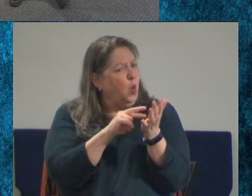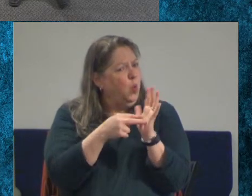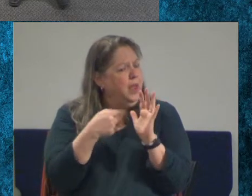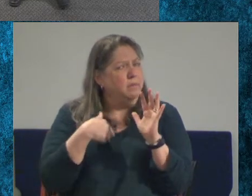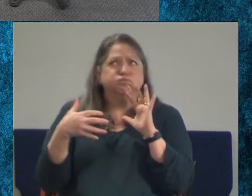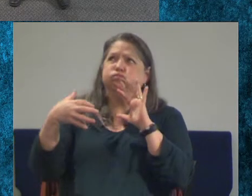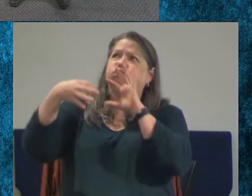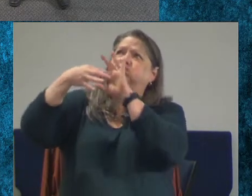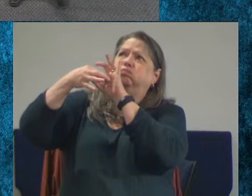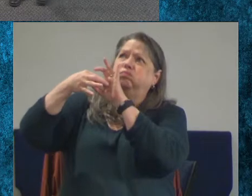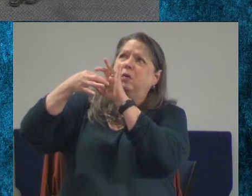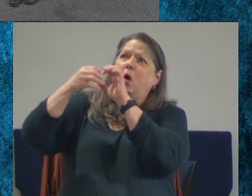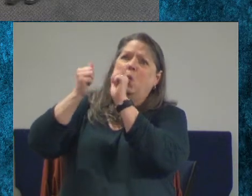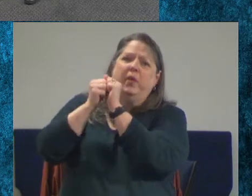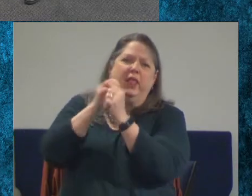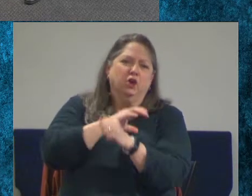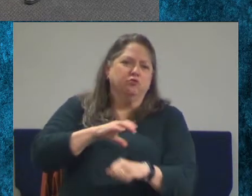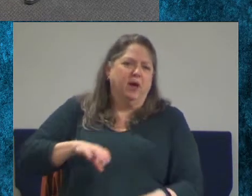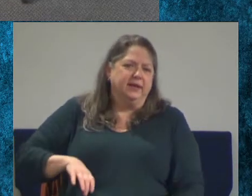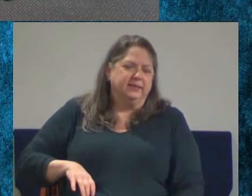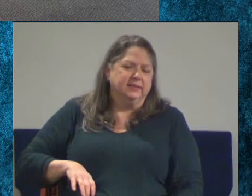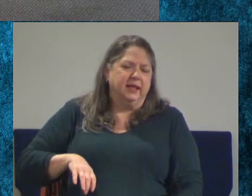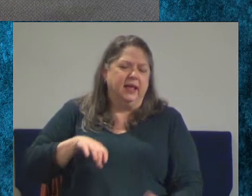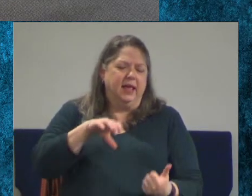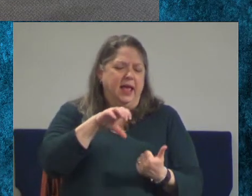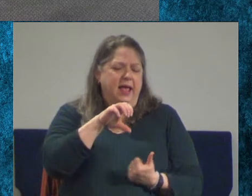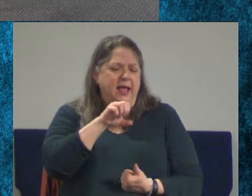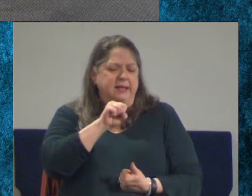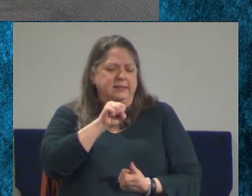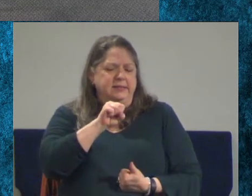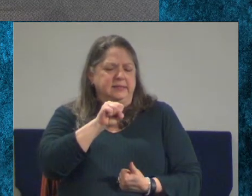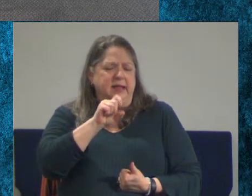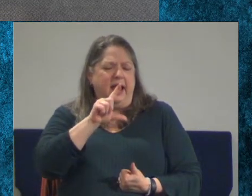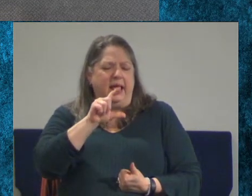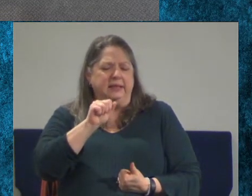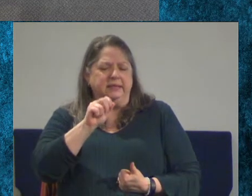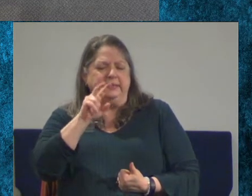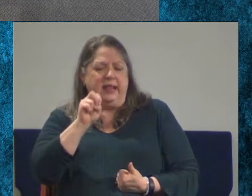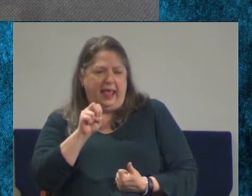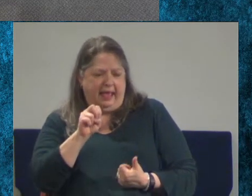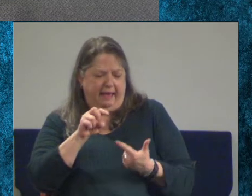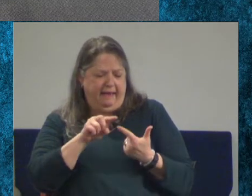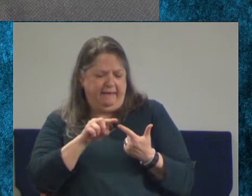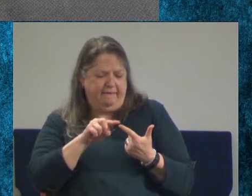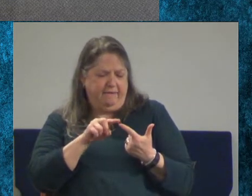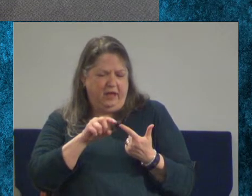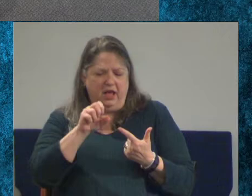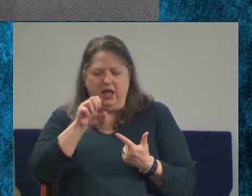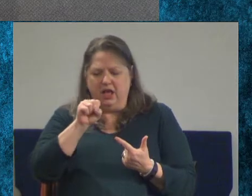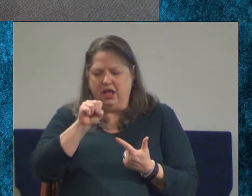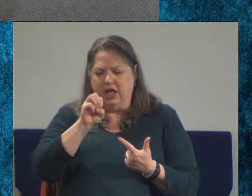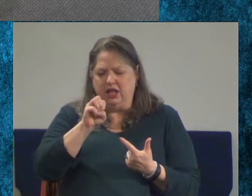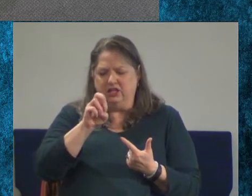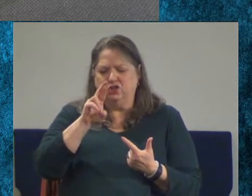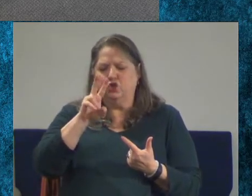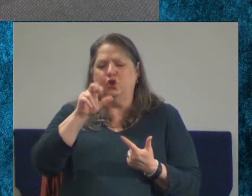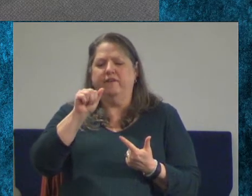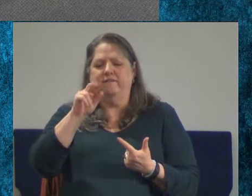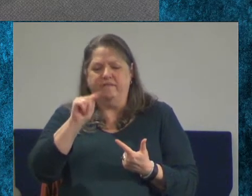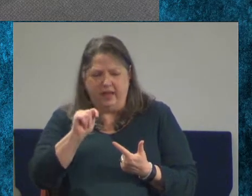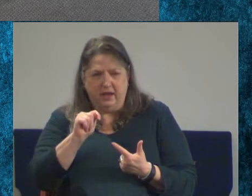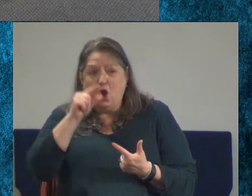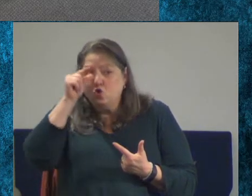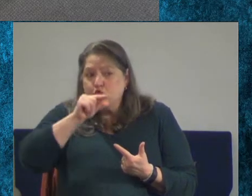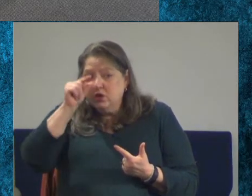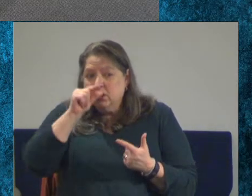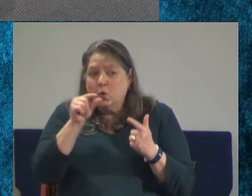his. By the way, the word slave and servant in the New Testament Greek is actually the word doulos, and it means the same thing. But we're